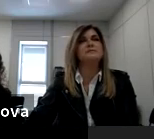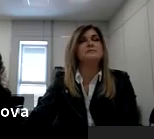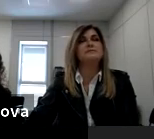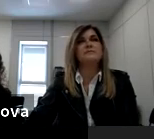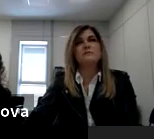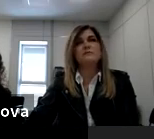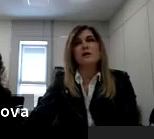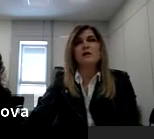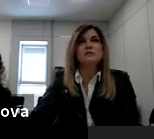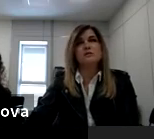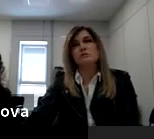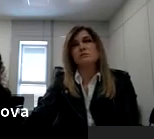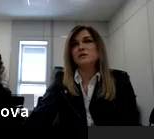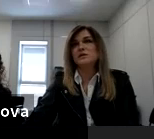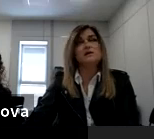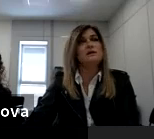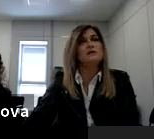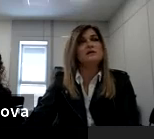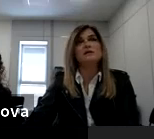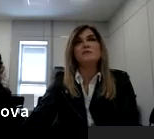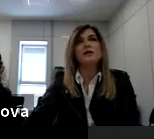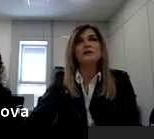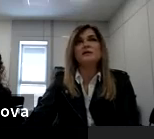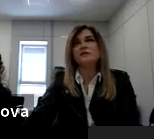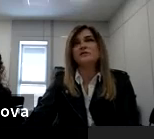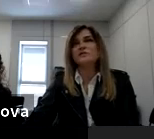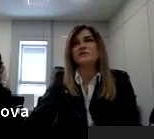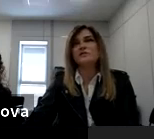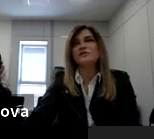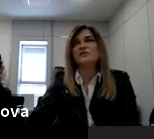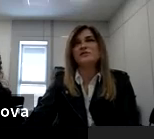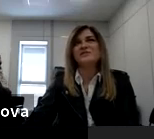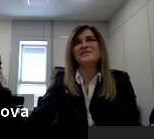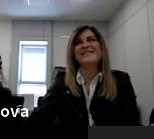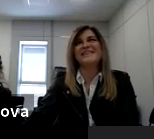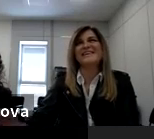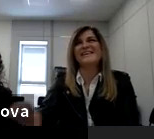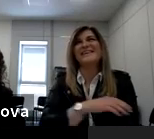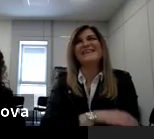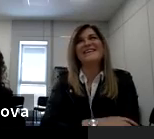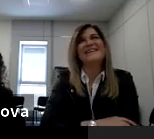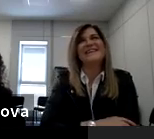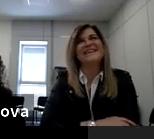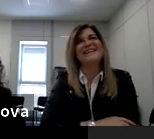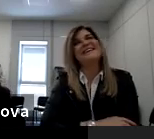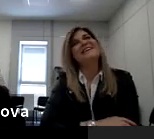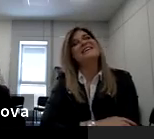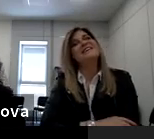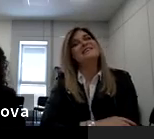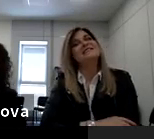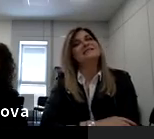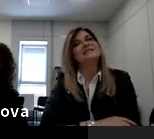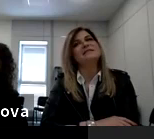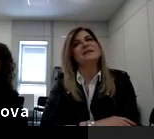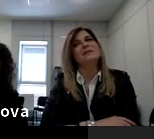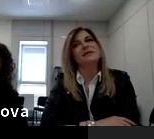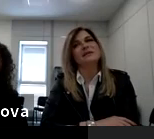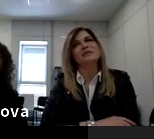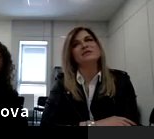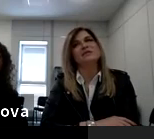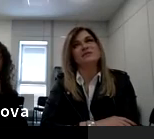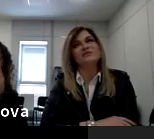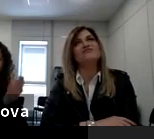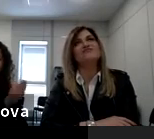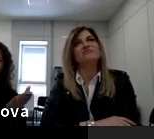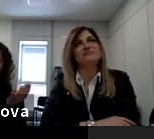rating. So these are the main interesting features. And speaking about